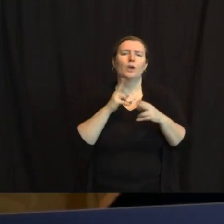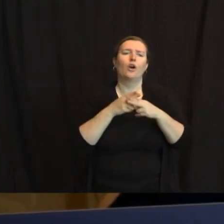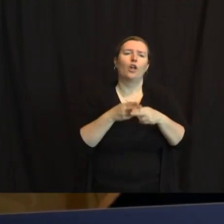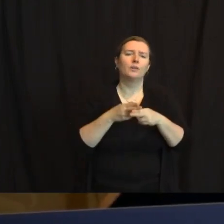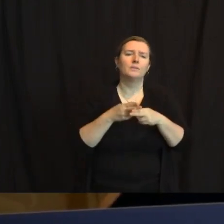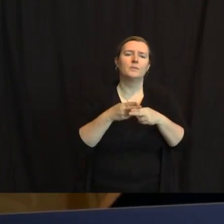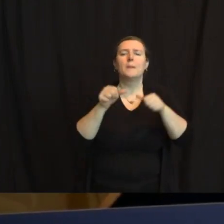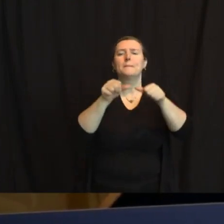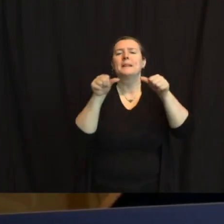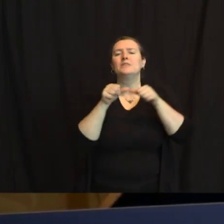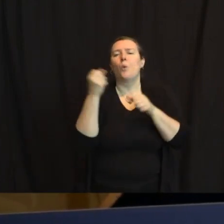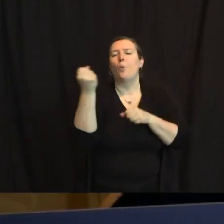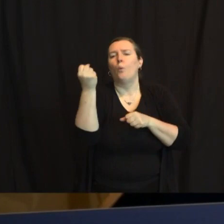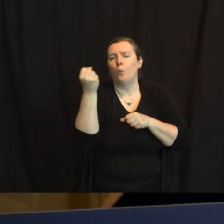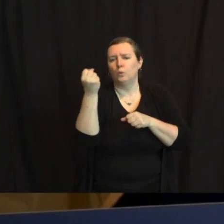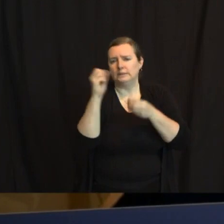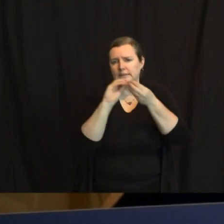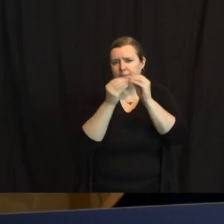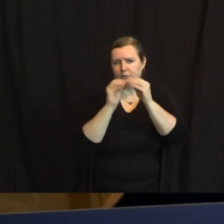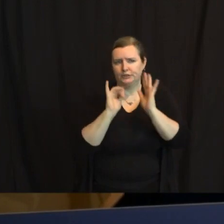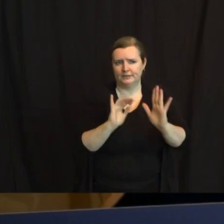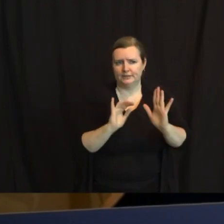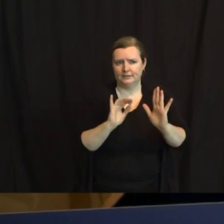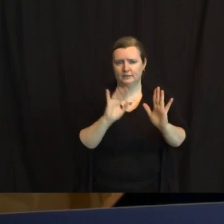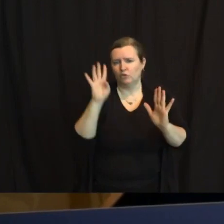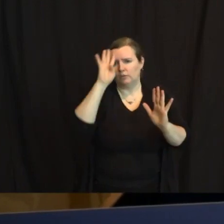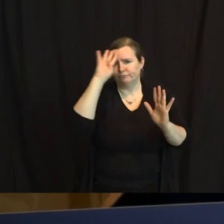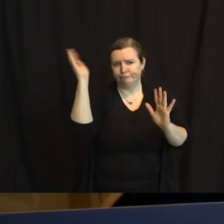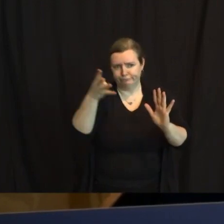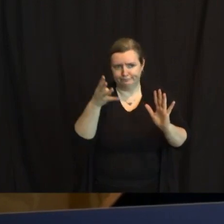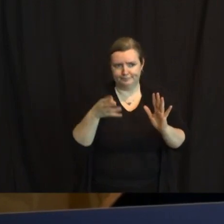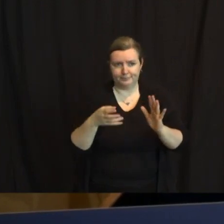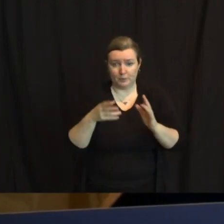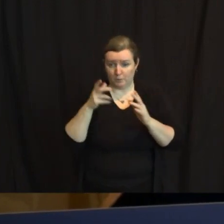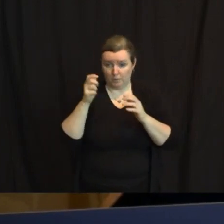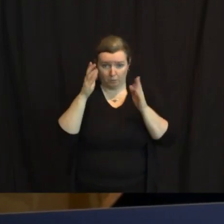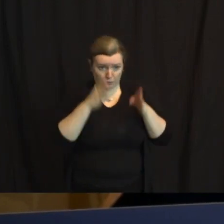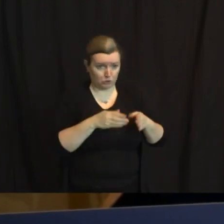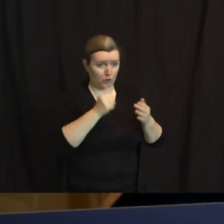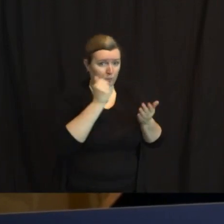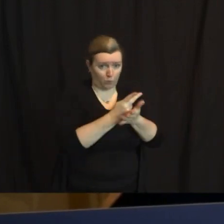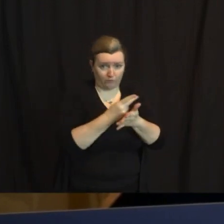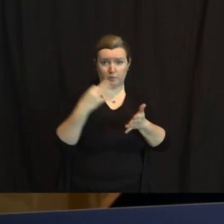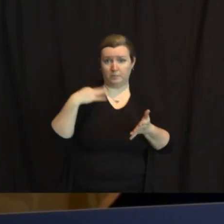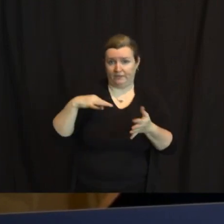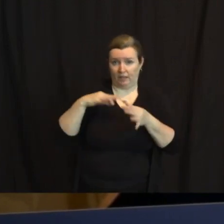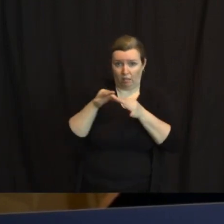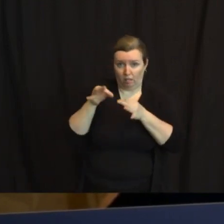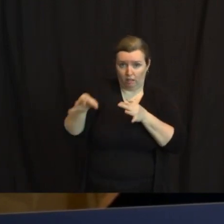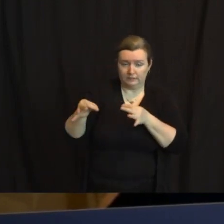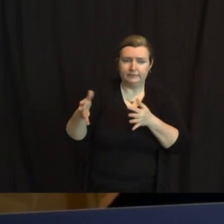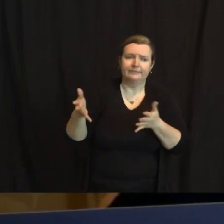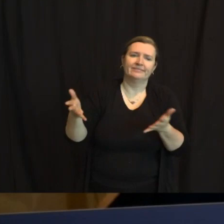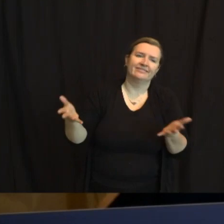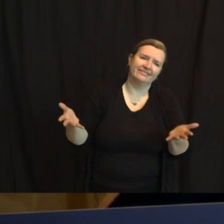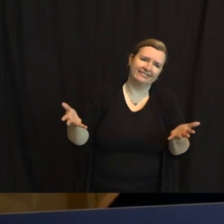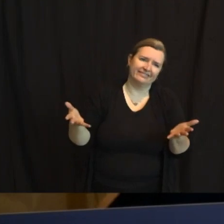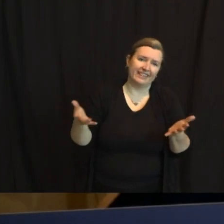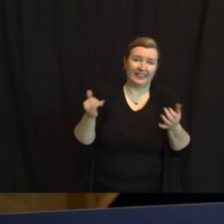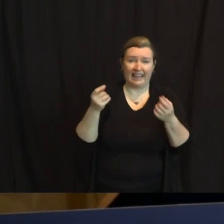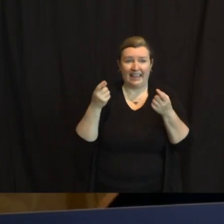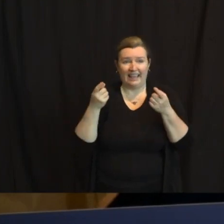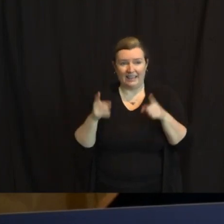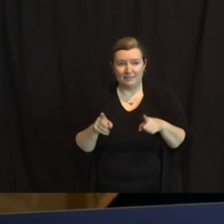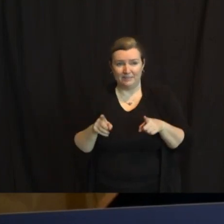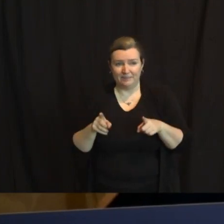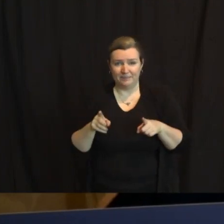was fixed weeks ago. And as far as being approved and not getting the benefits, generally when we get these kind of inquiries, it's